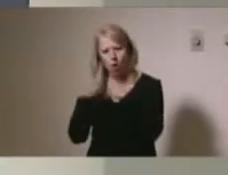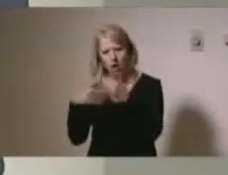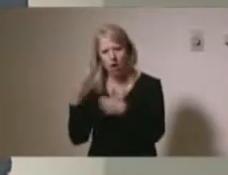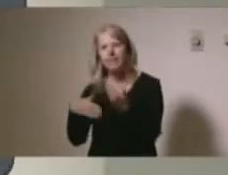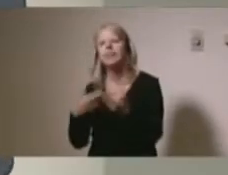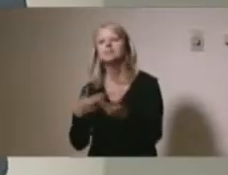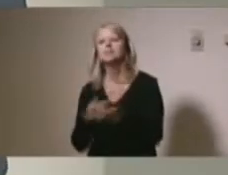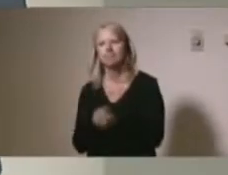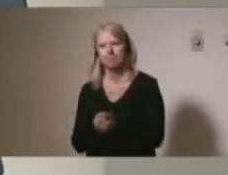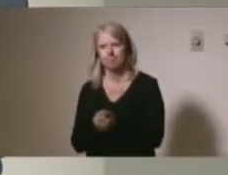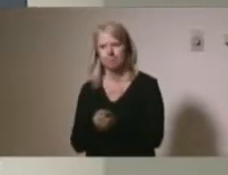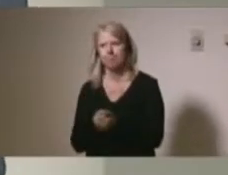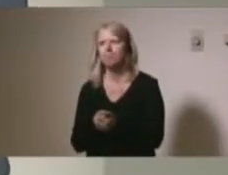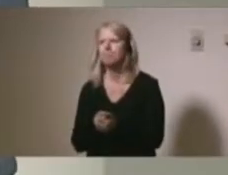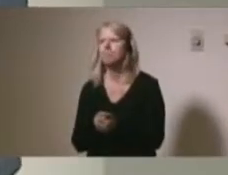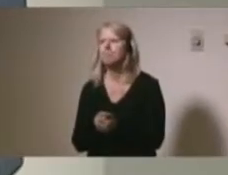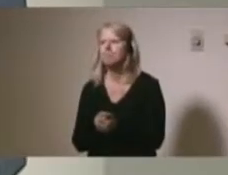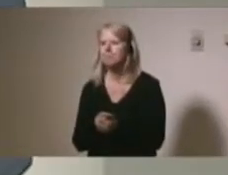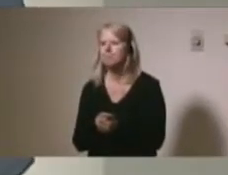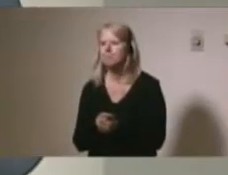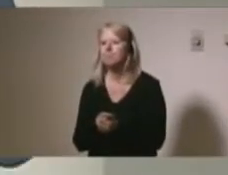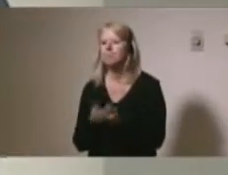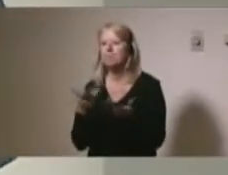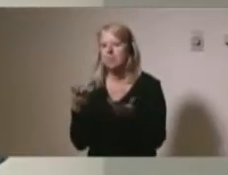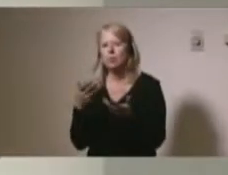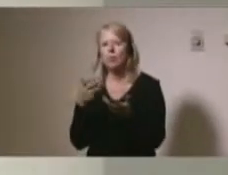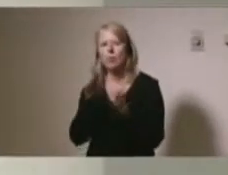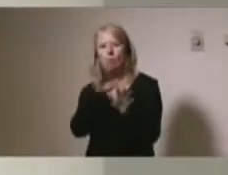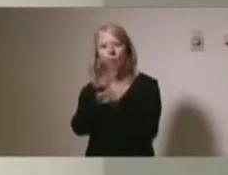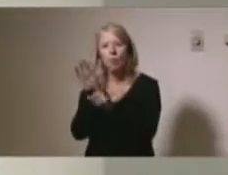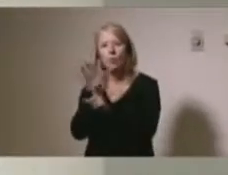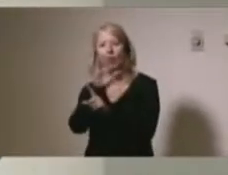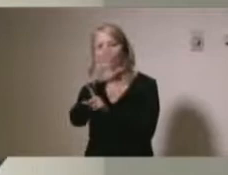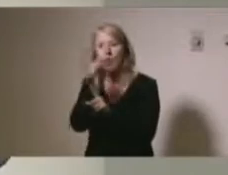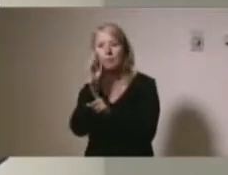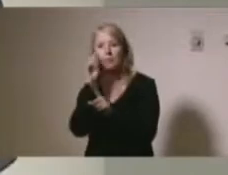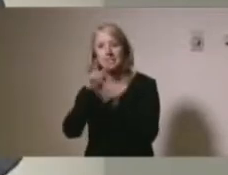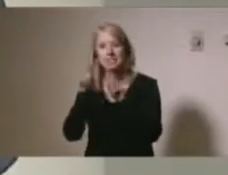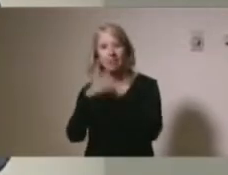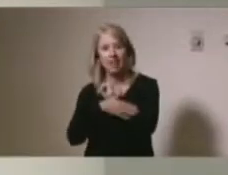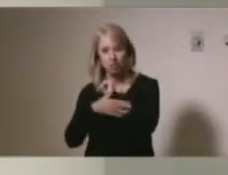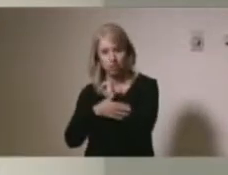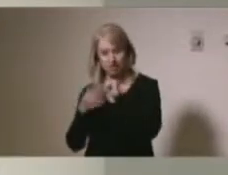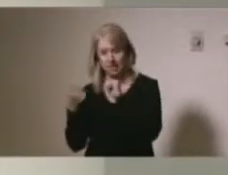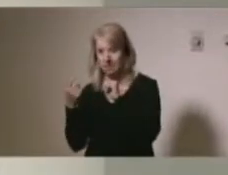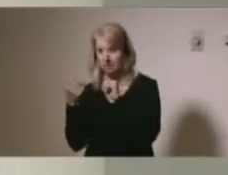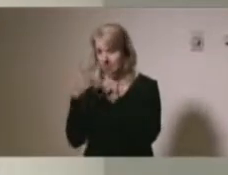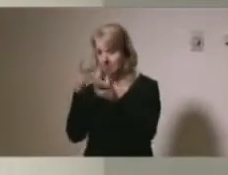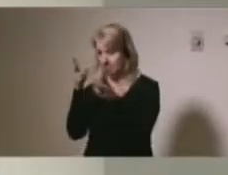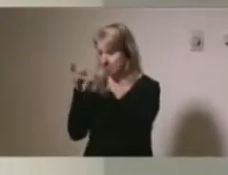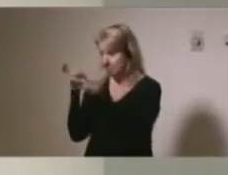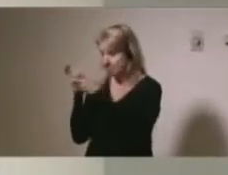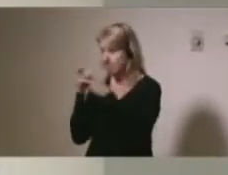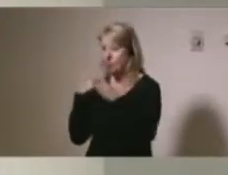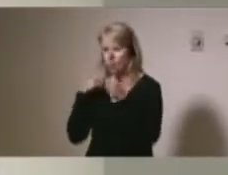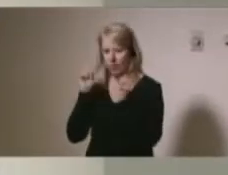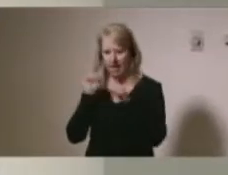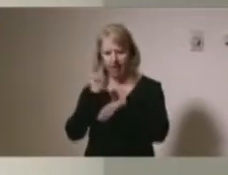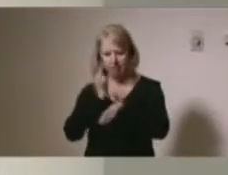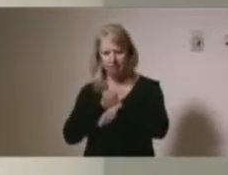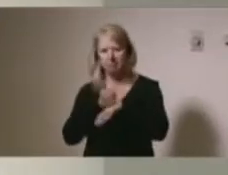and say, based on the experience of other countries, can we develop a model for